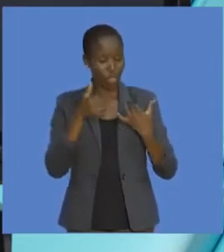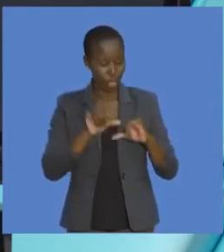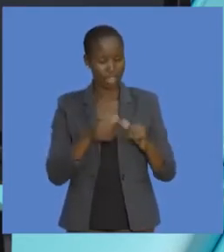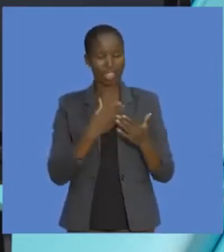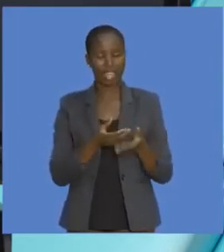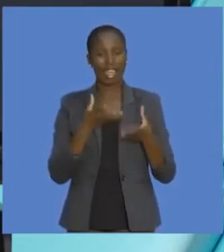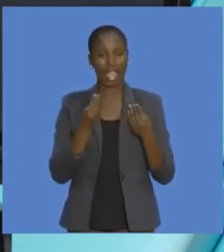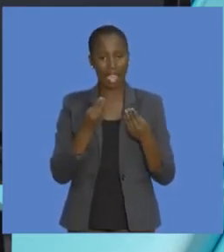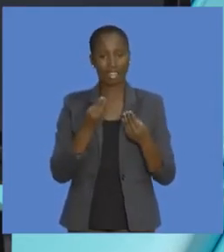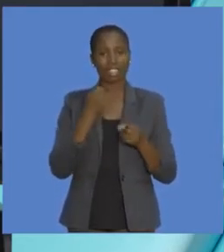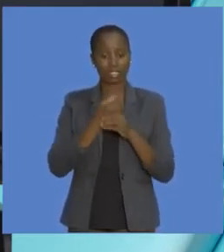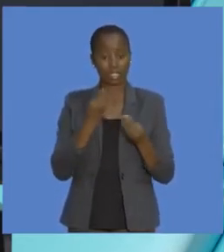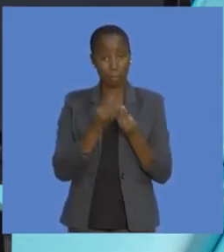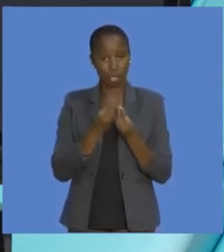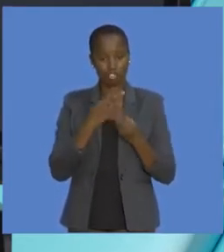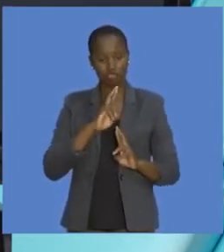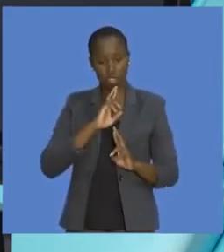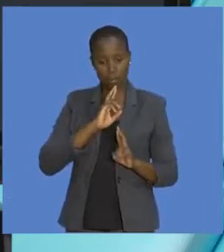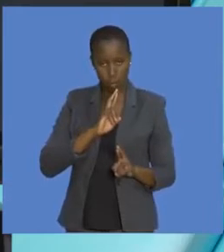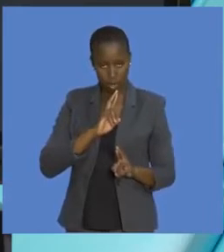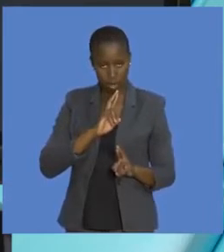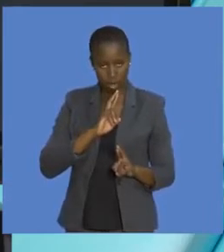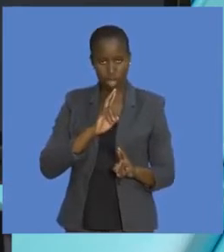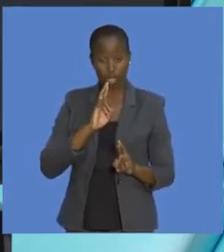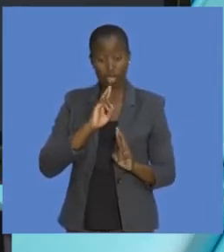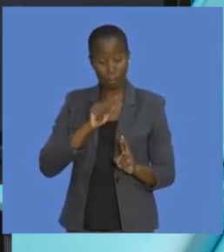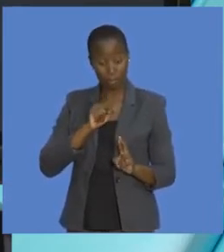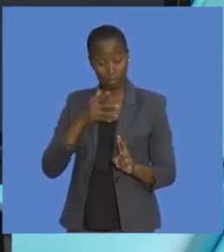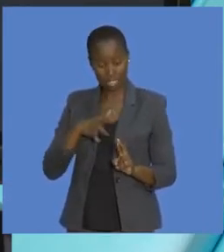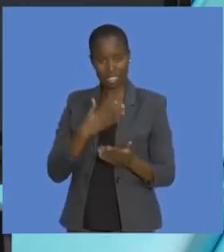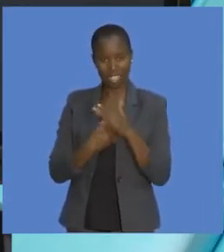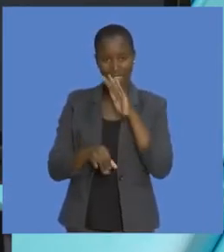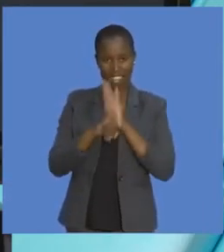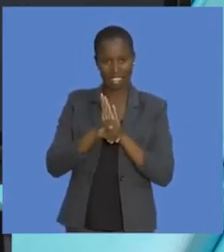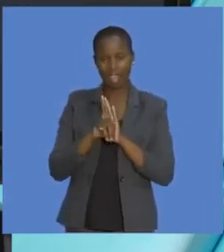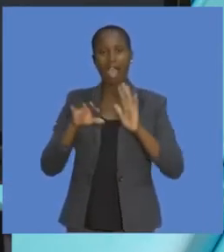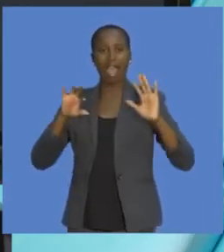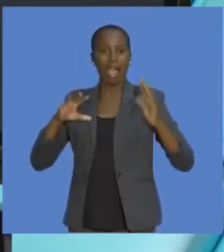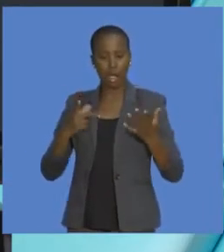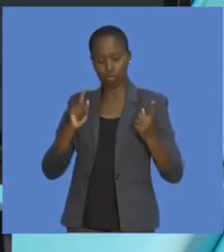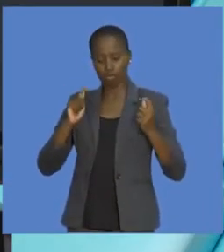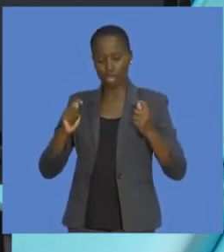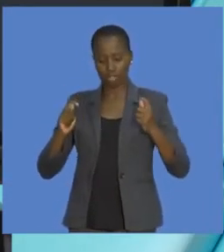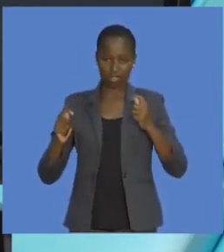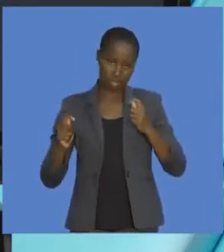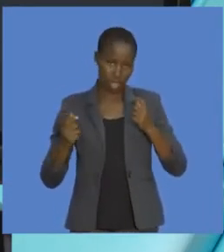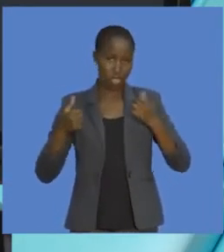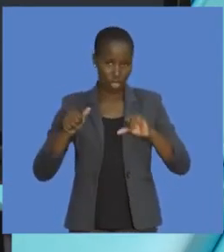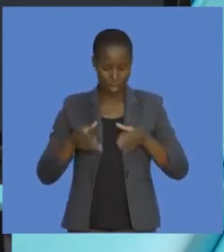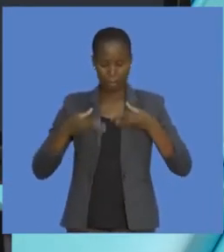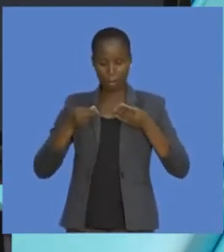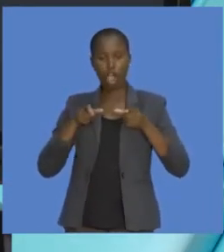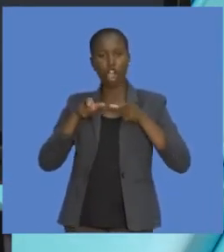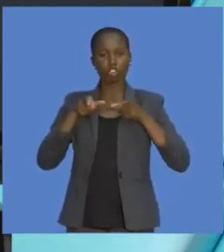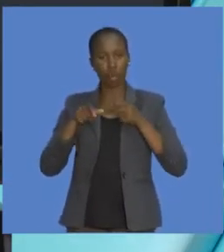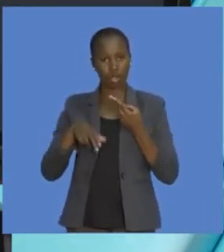that responds to that and engages or identifies that change or that stimulus. And then you have a control center. And